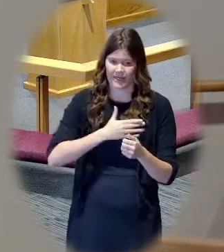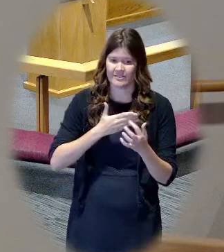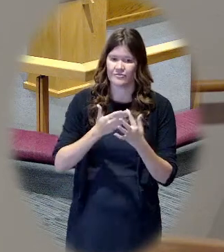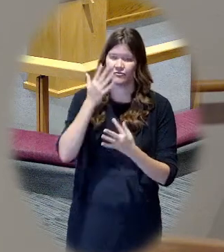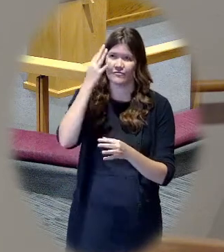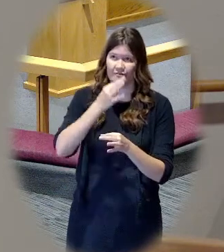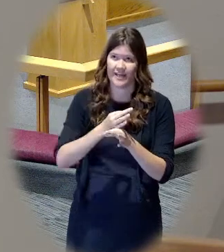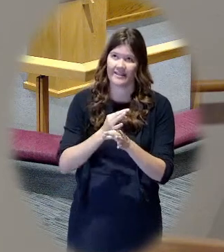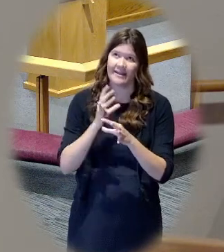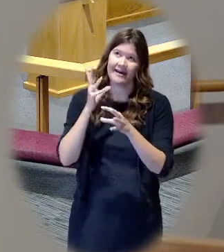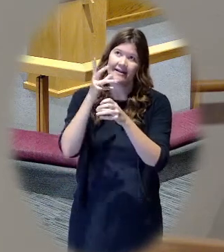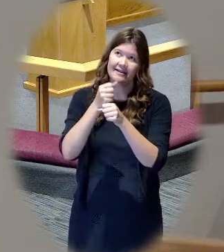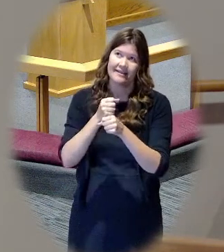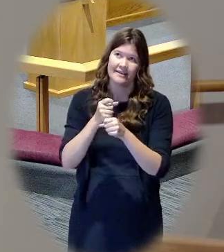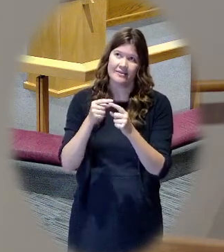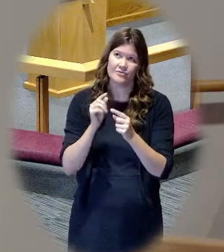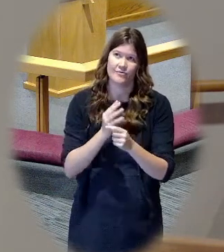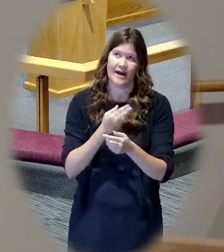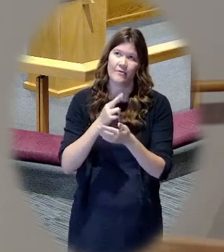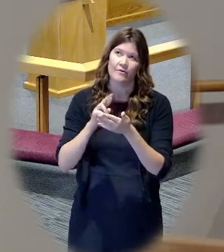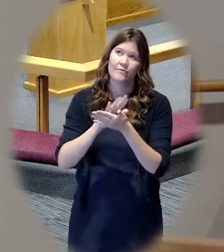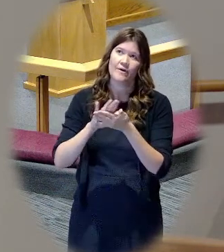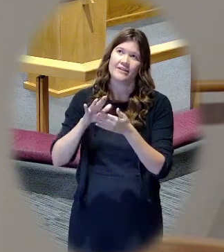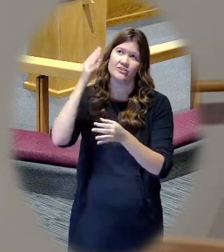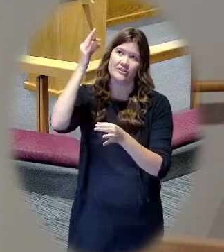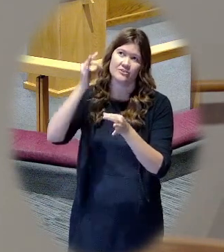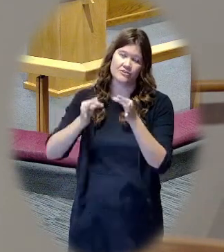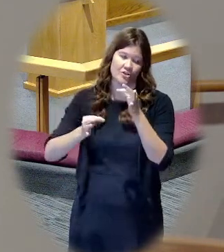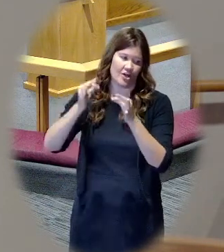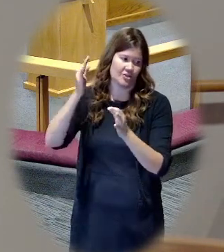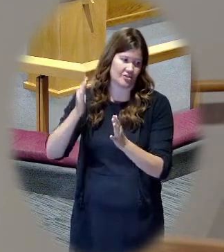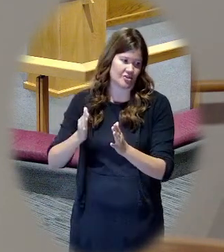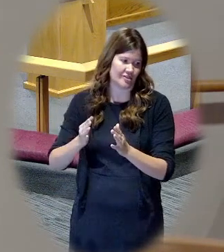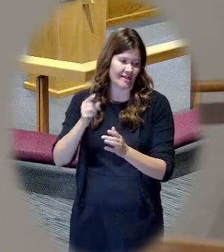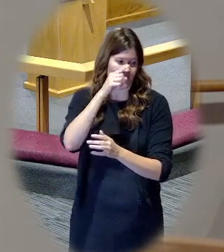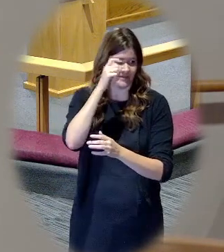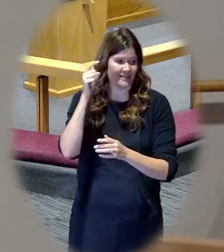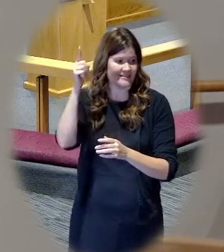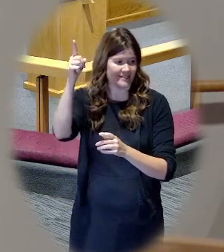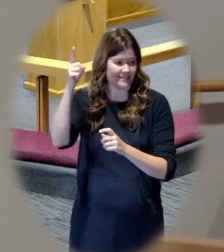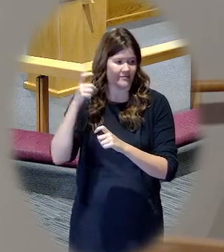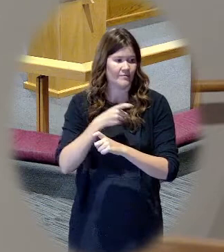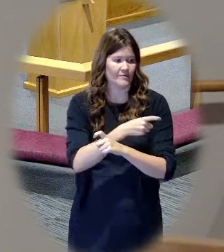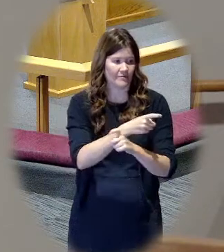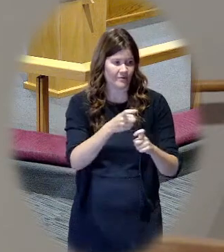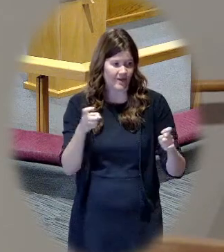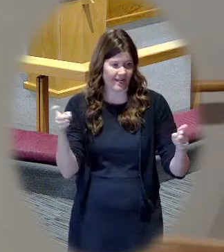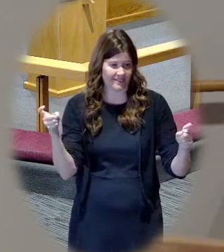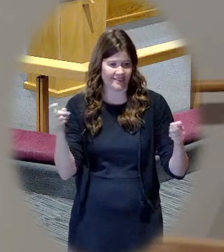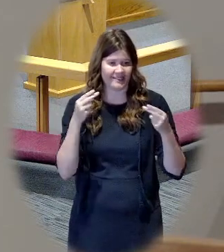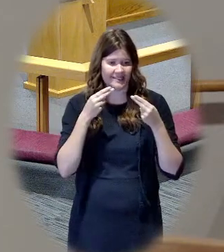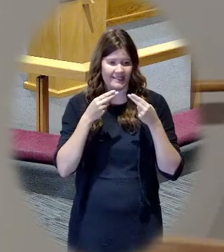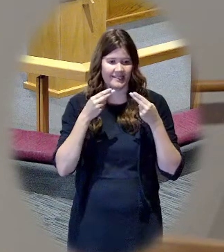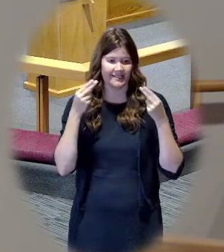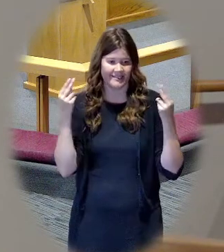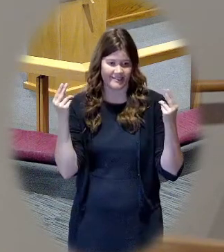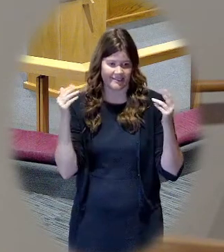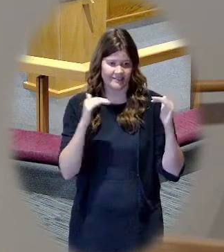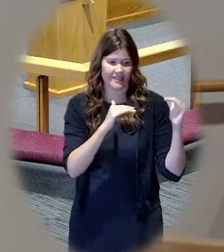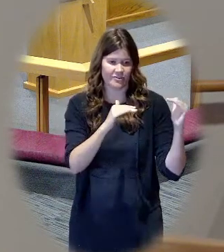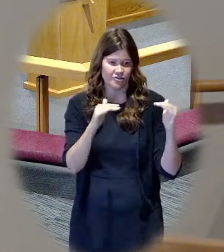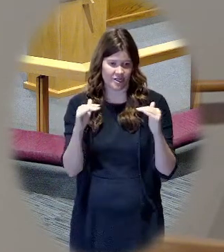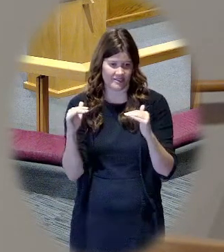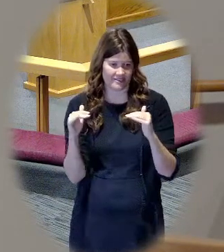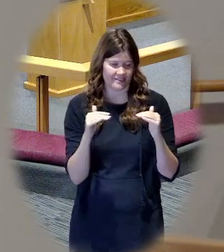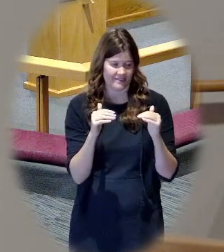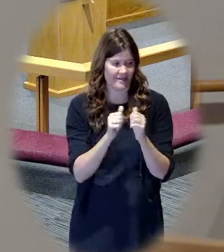clinging to our righteous judge as he delivers justice without fail in